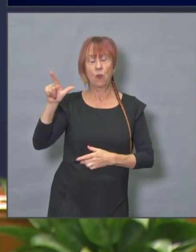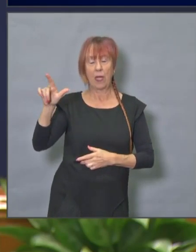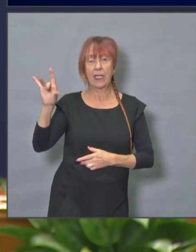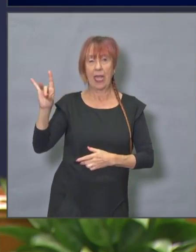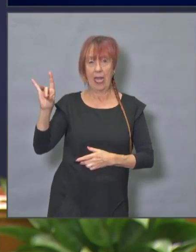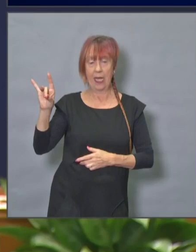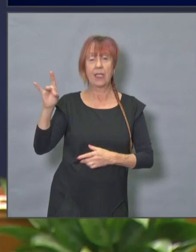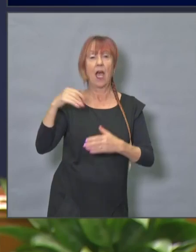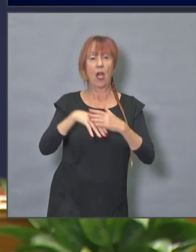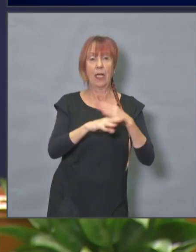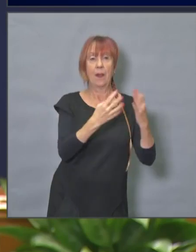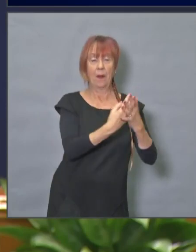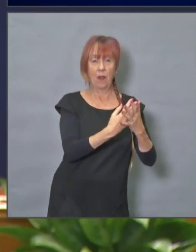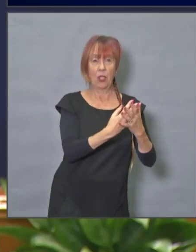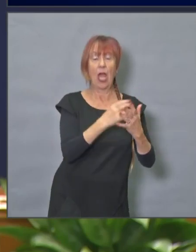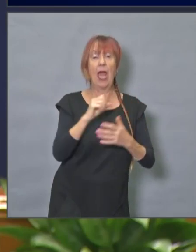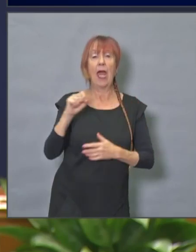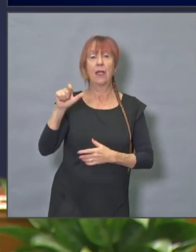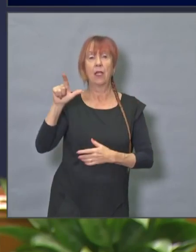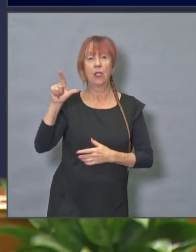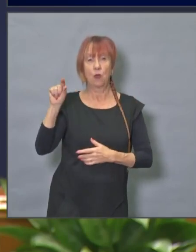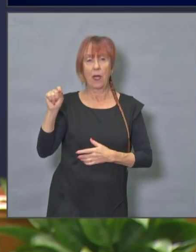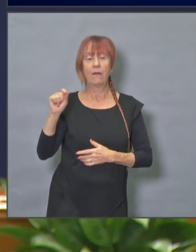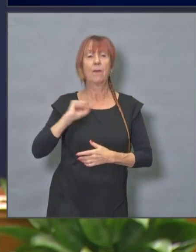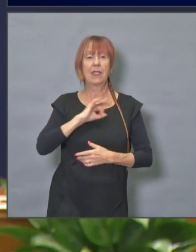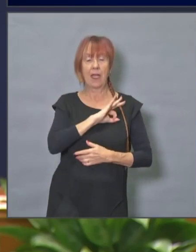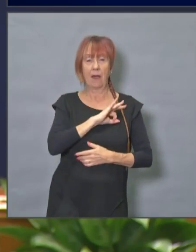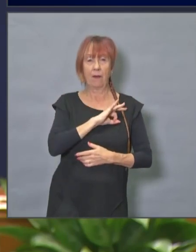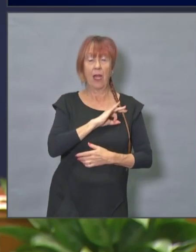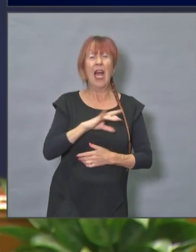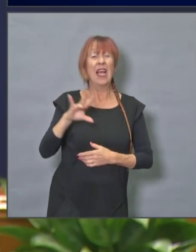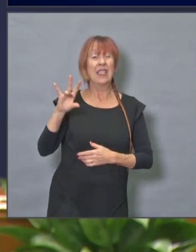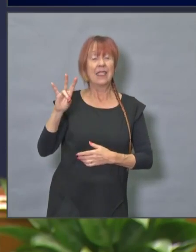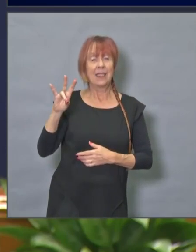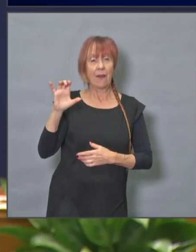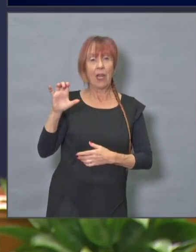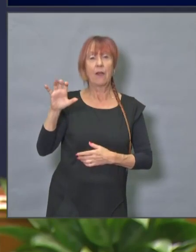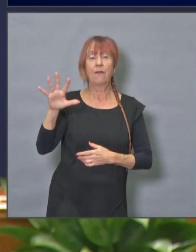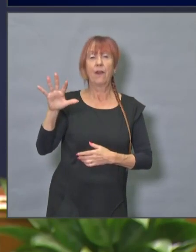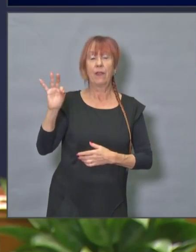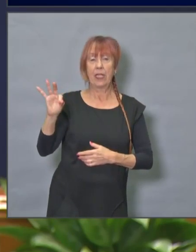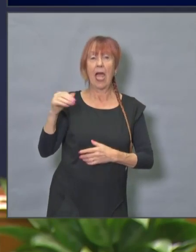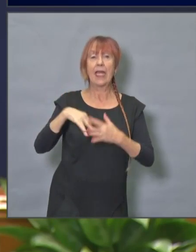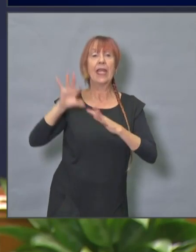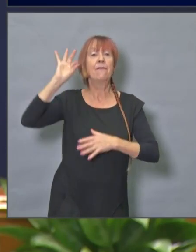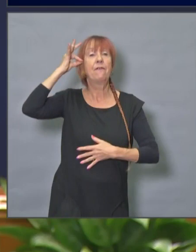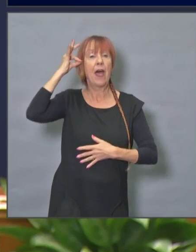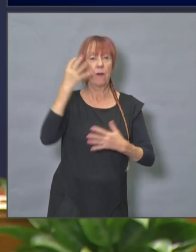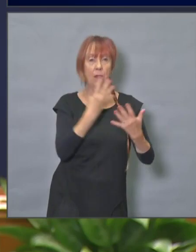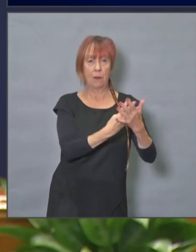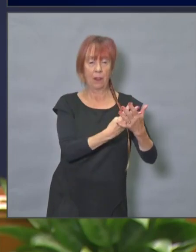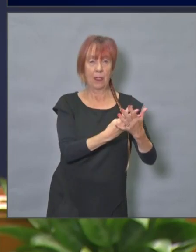among staff. And there are 759 cases in the federal prison facilities,